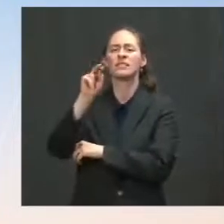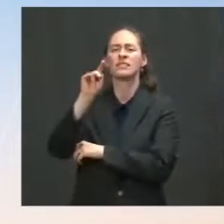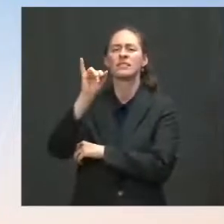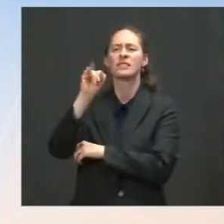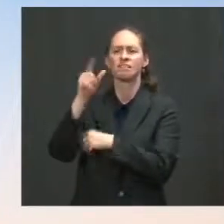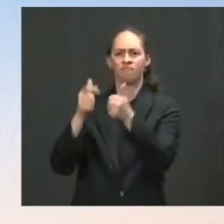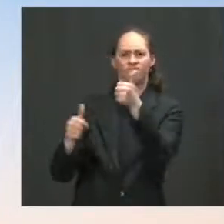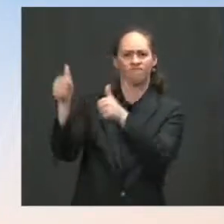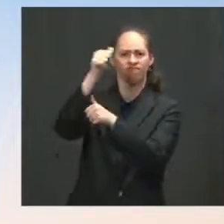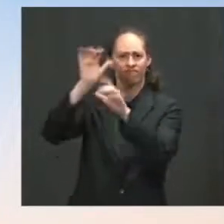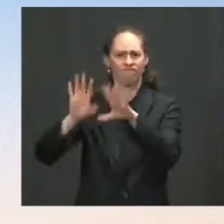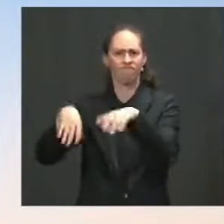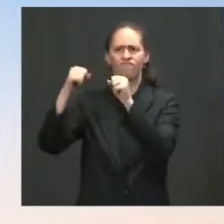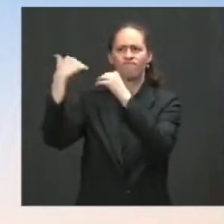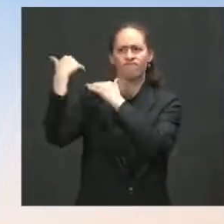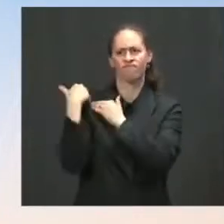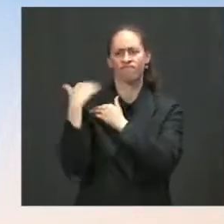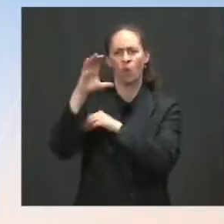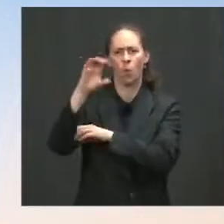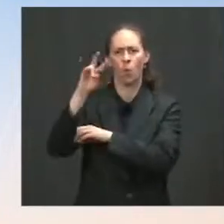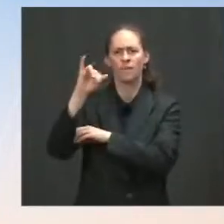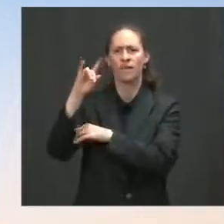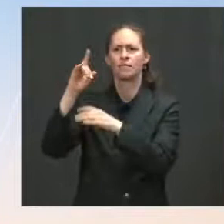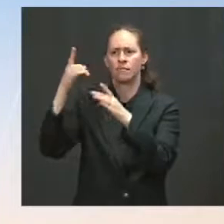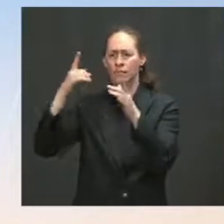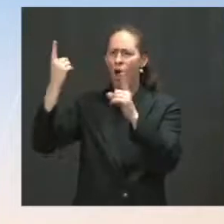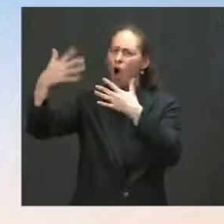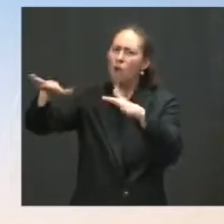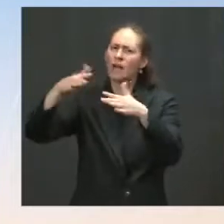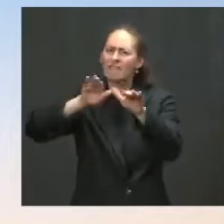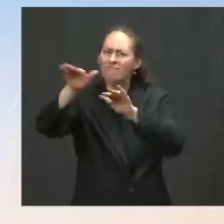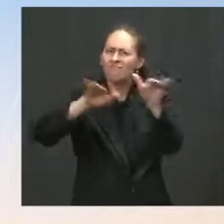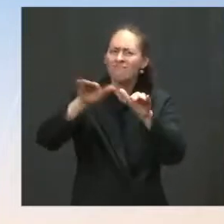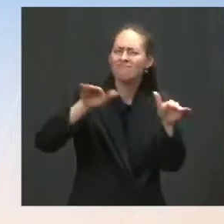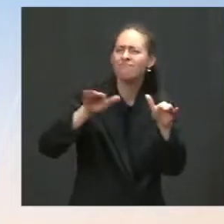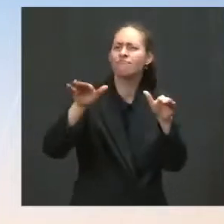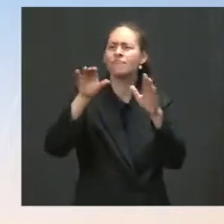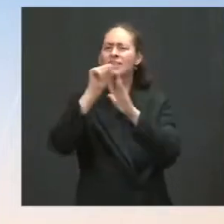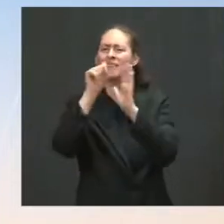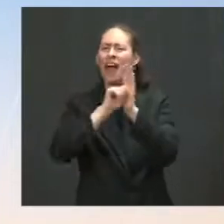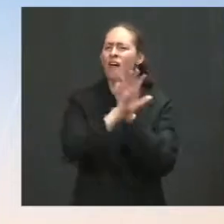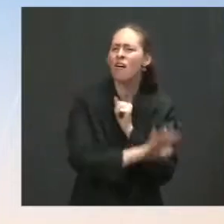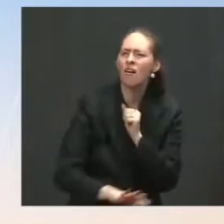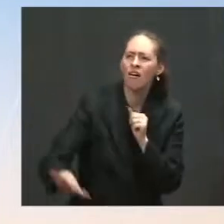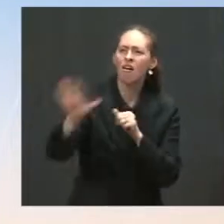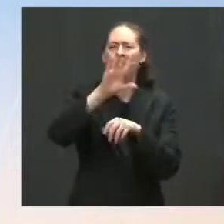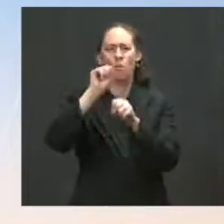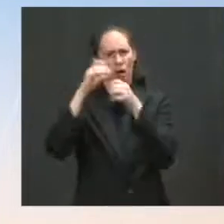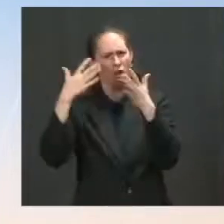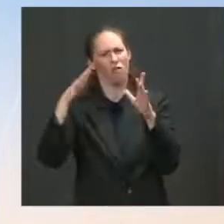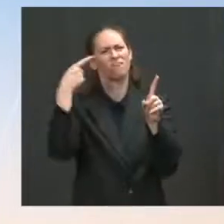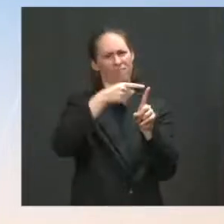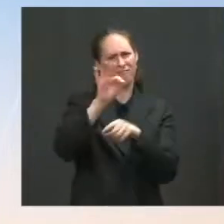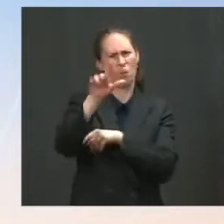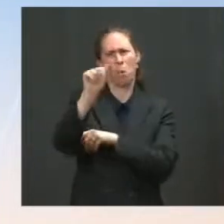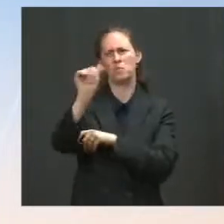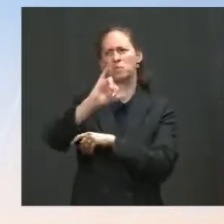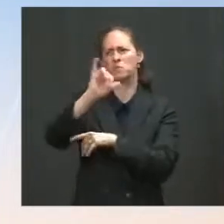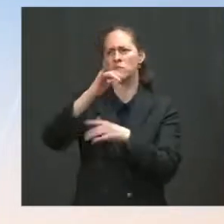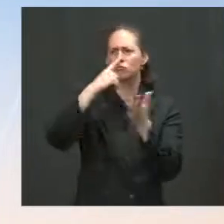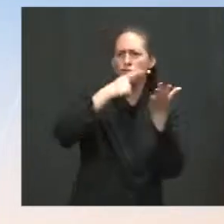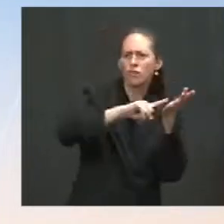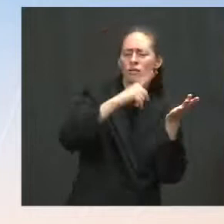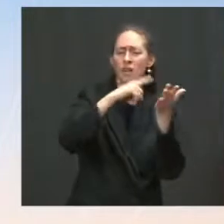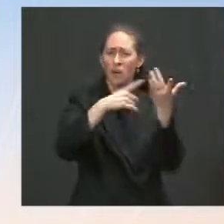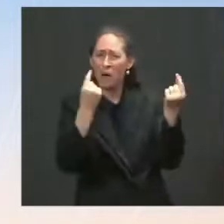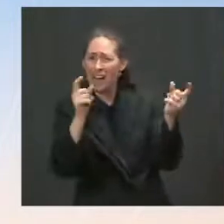Florida public health officials and the governor's team to see if we can send a team down there to help address their needs. So that is